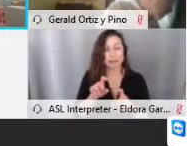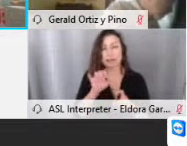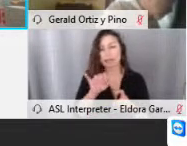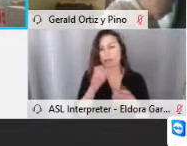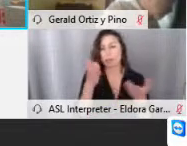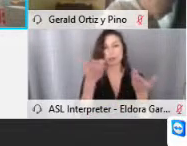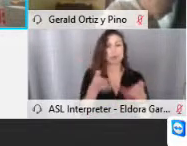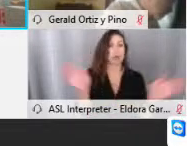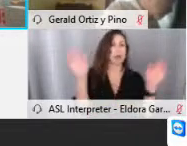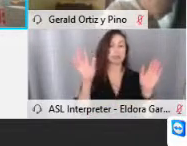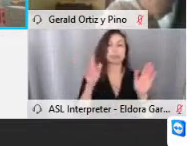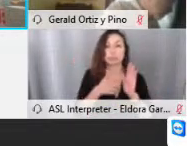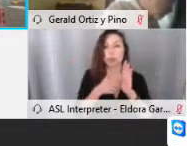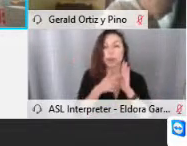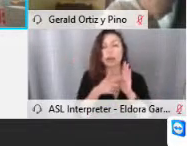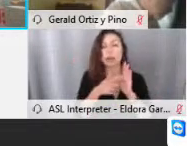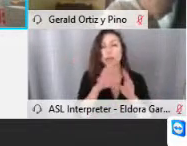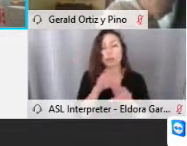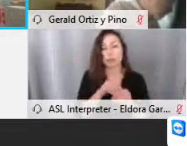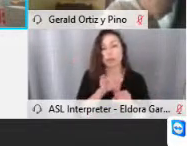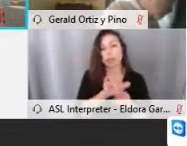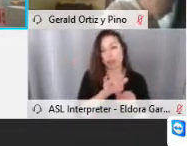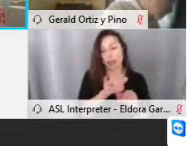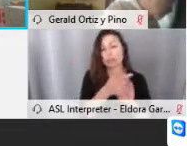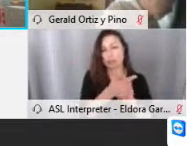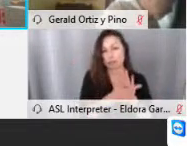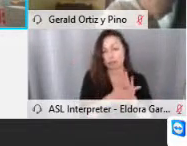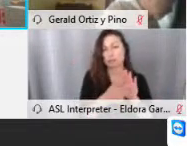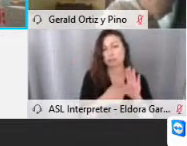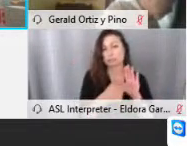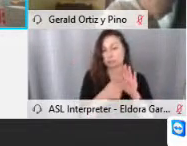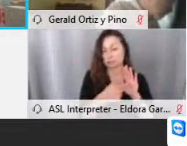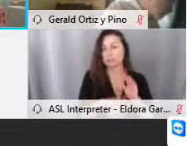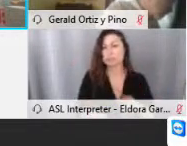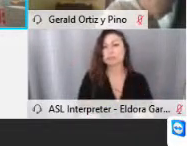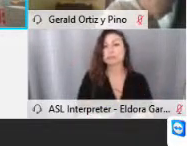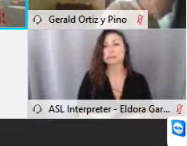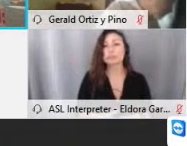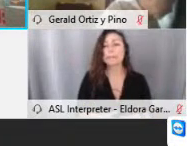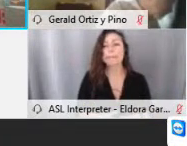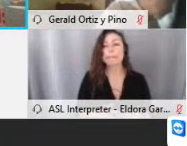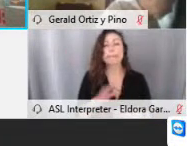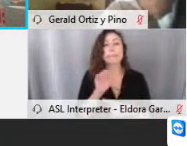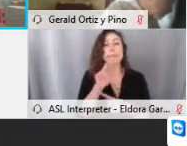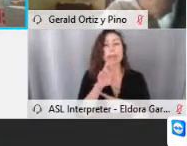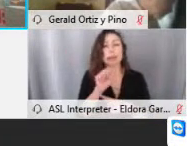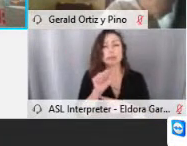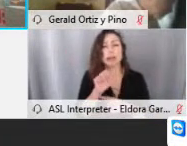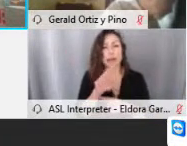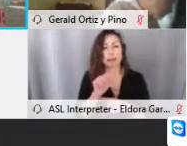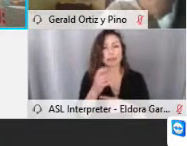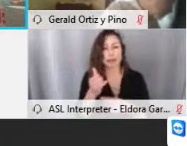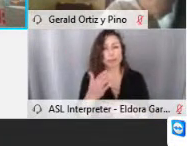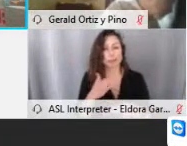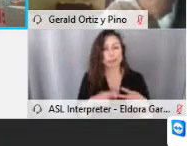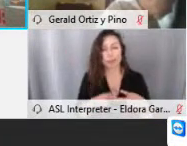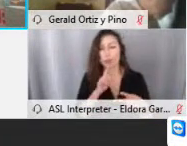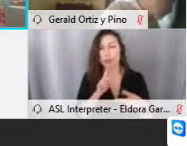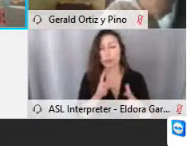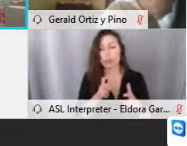board requirement within that piece of legislation. So the CARES Act very quickly